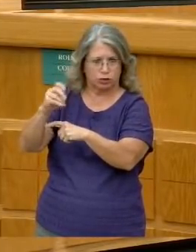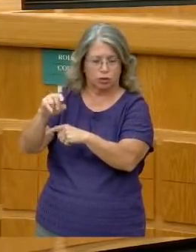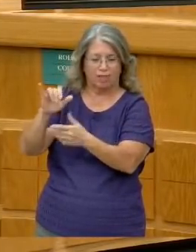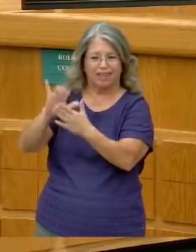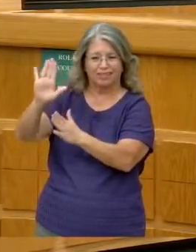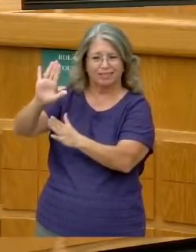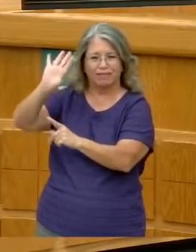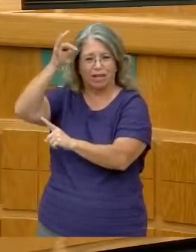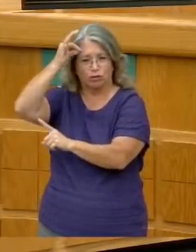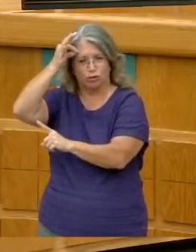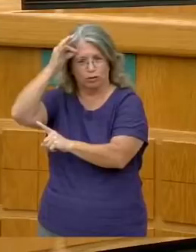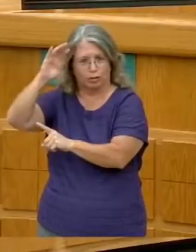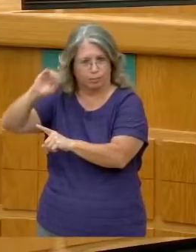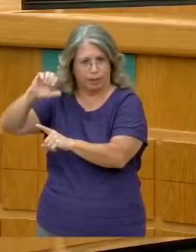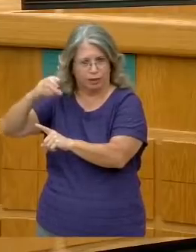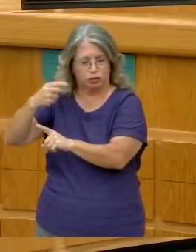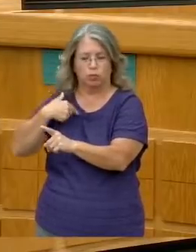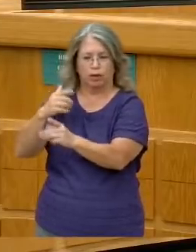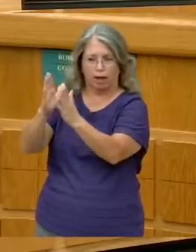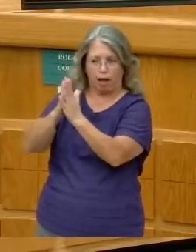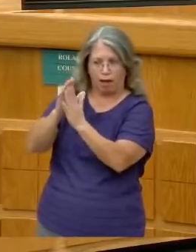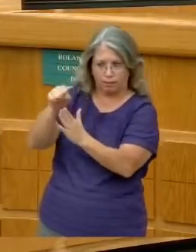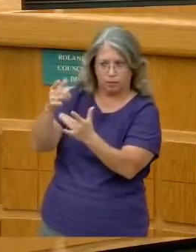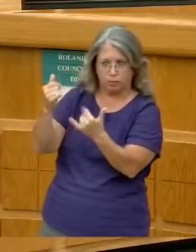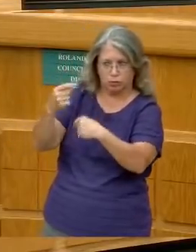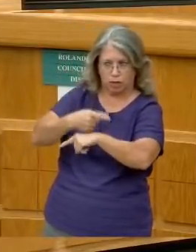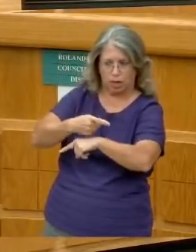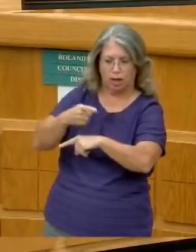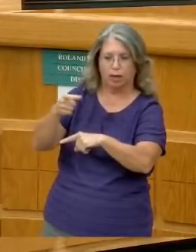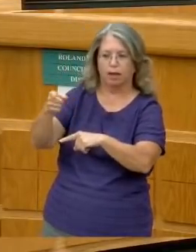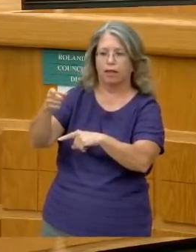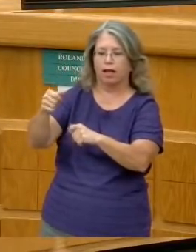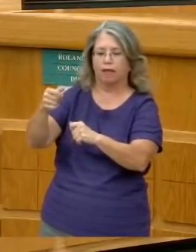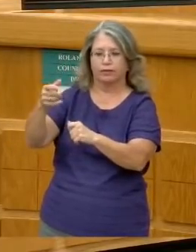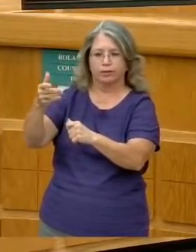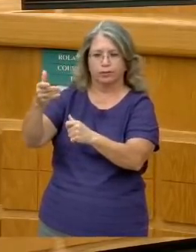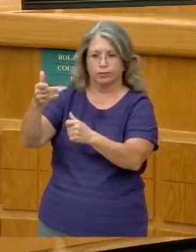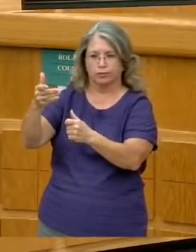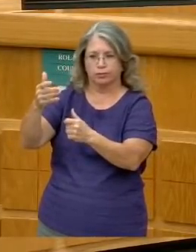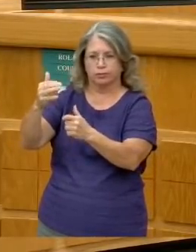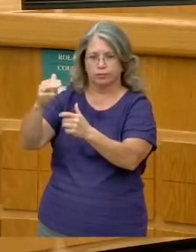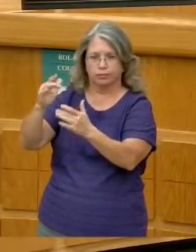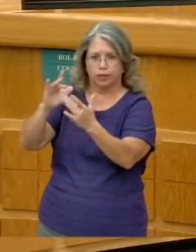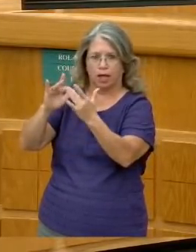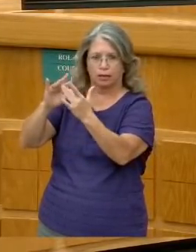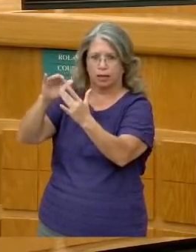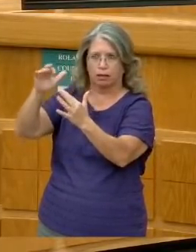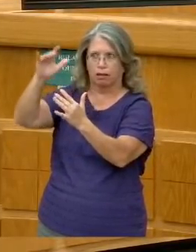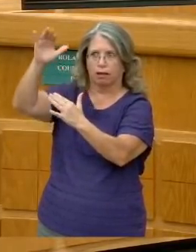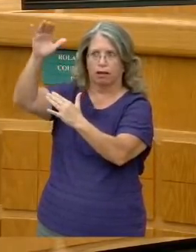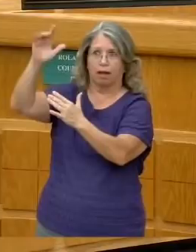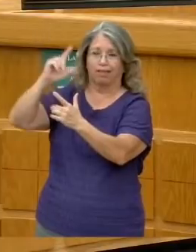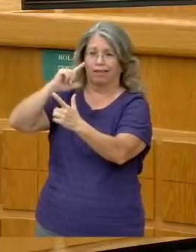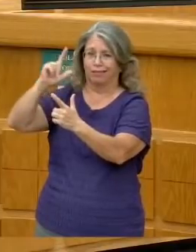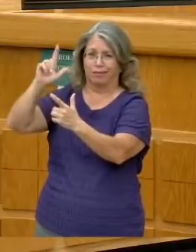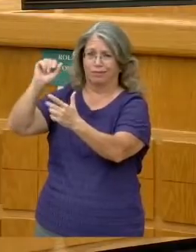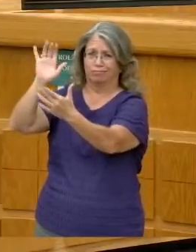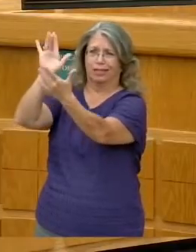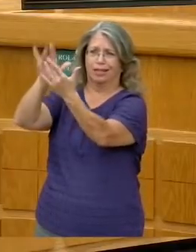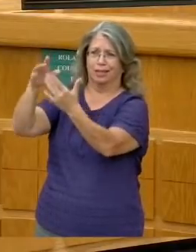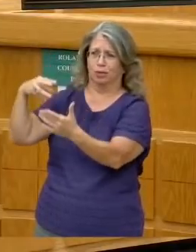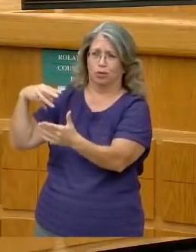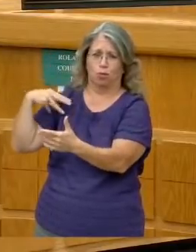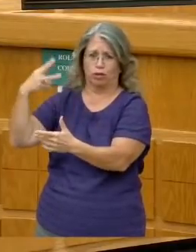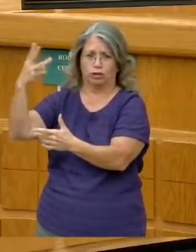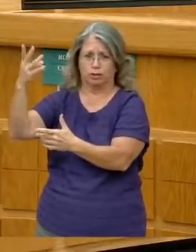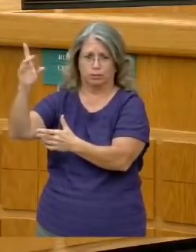request into them today, and they have to run it up the chain, so to speak, I think all the way to Washington, in fact, this time. And